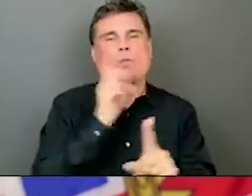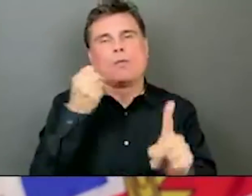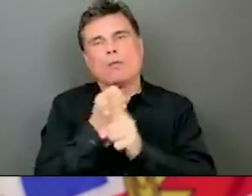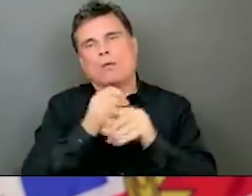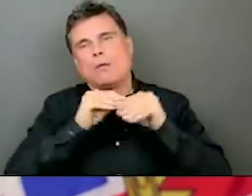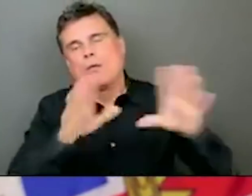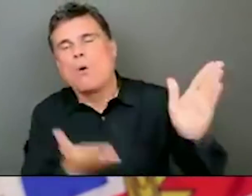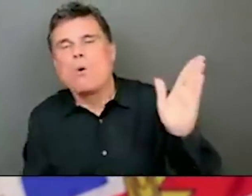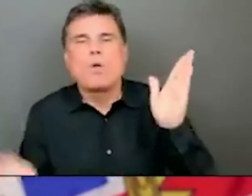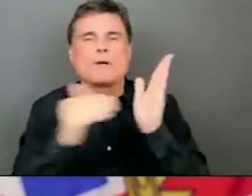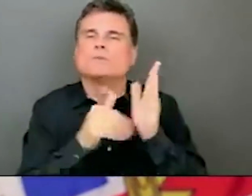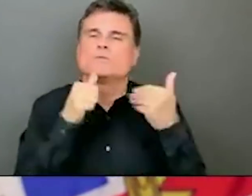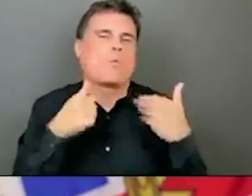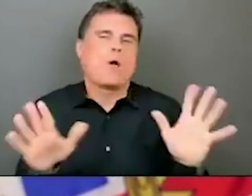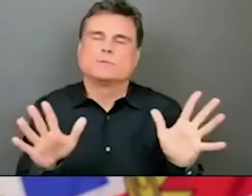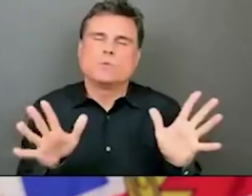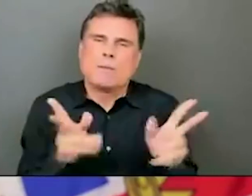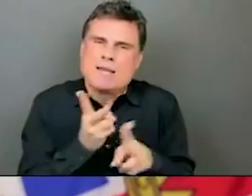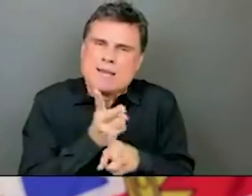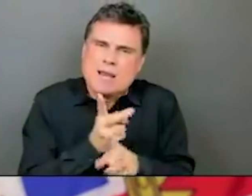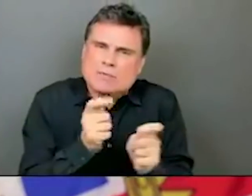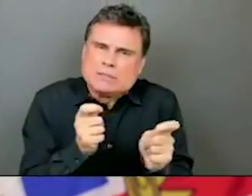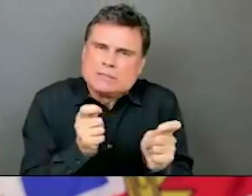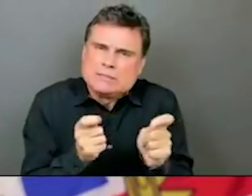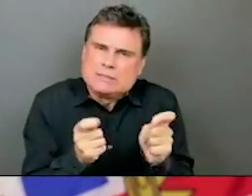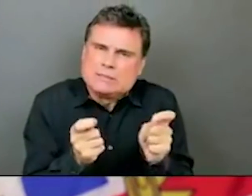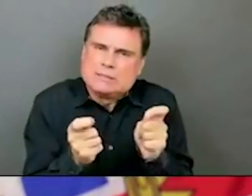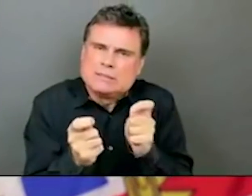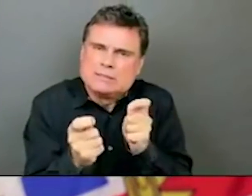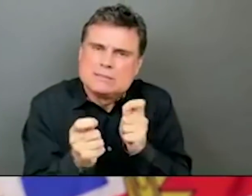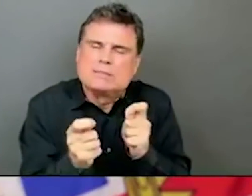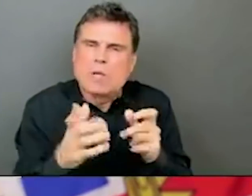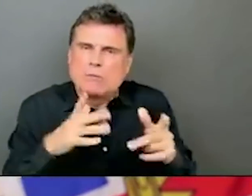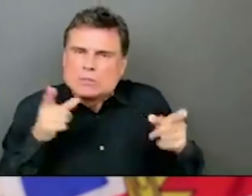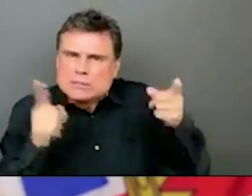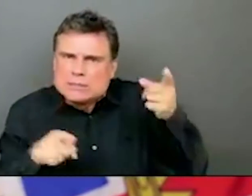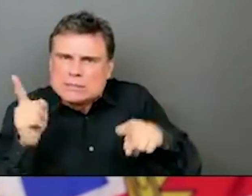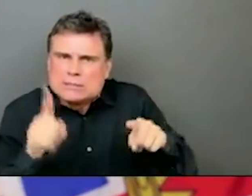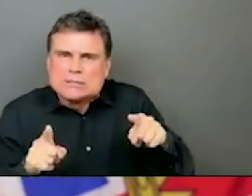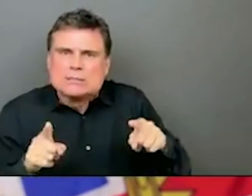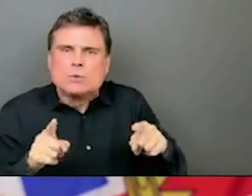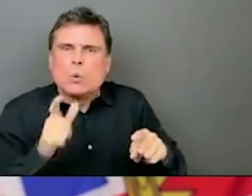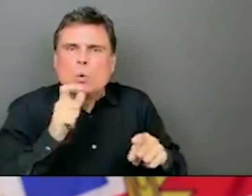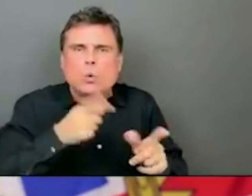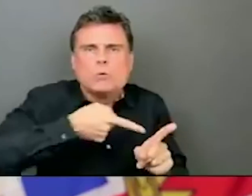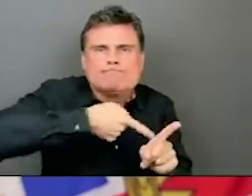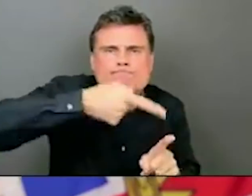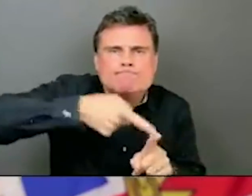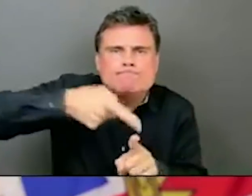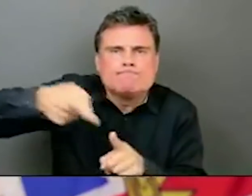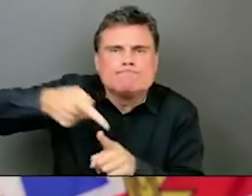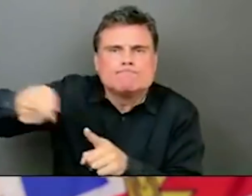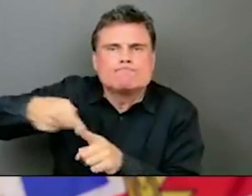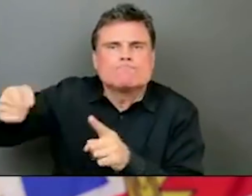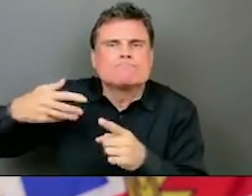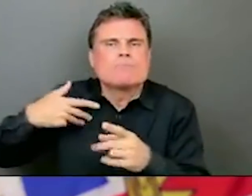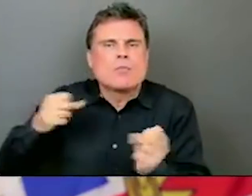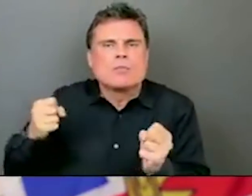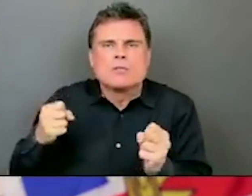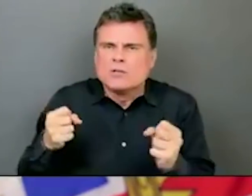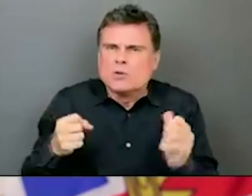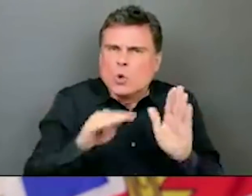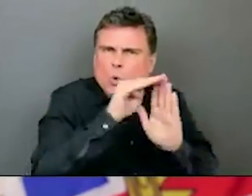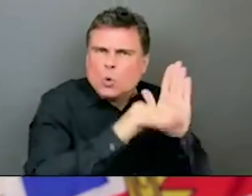we start to see more transmission again. So what we will do, and we've been working with the different sectors who are affected about plans for